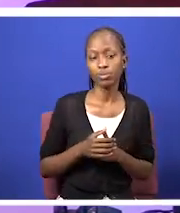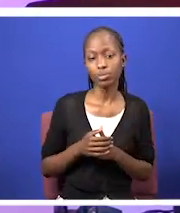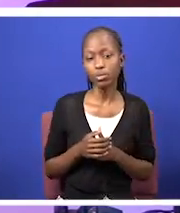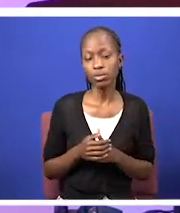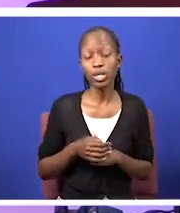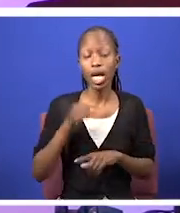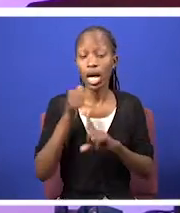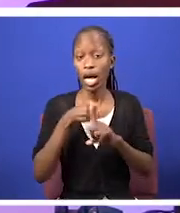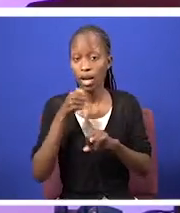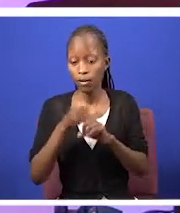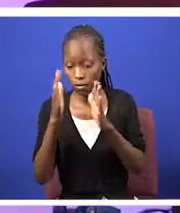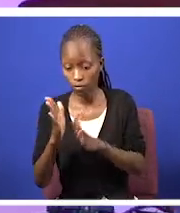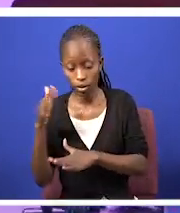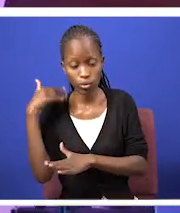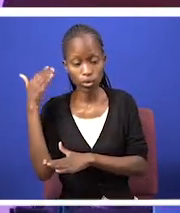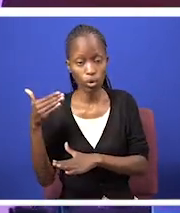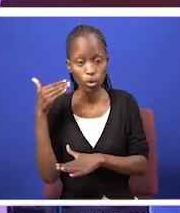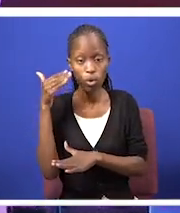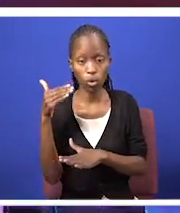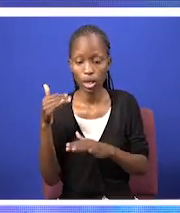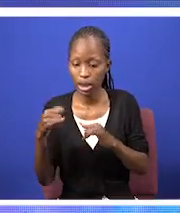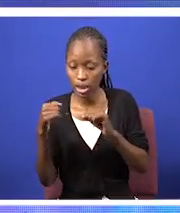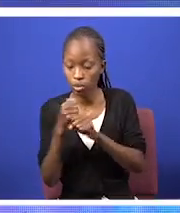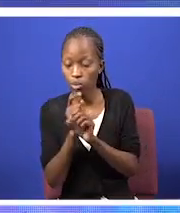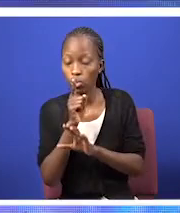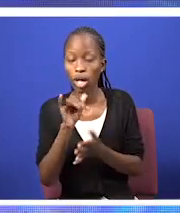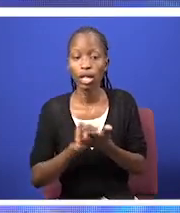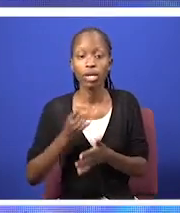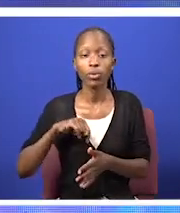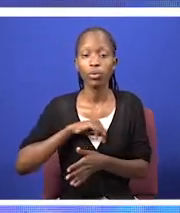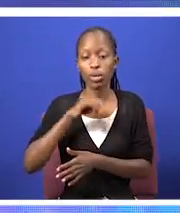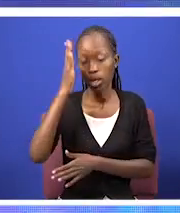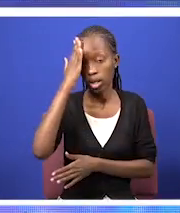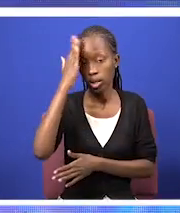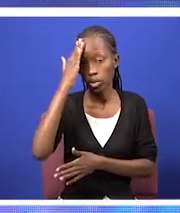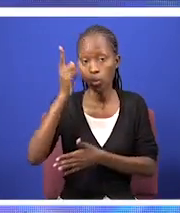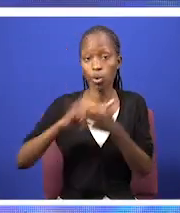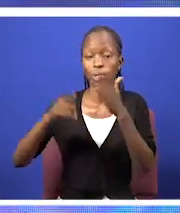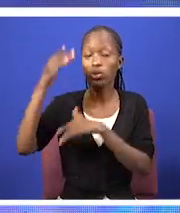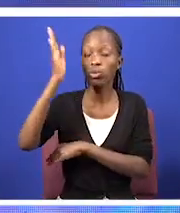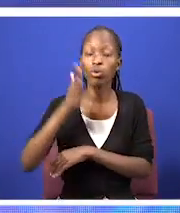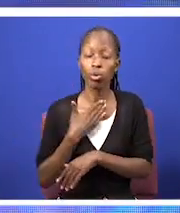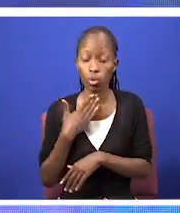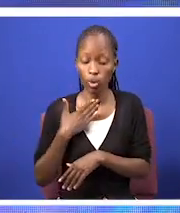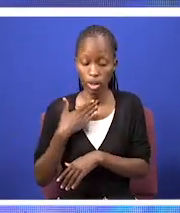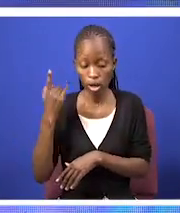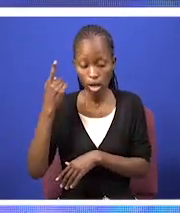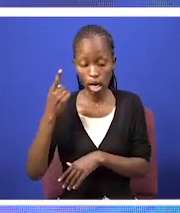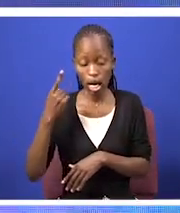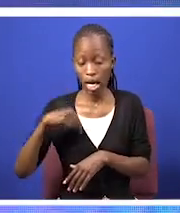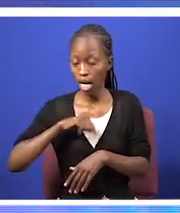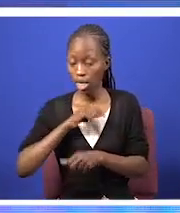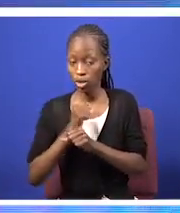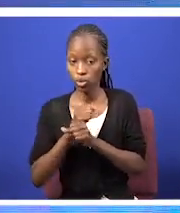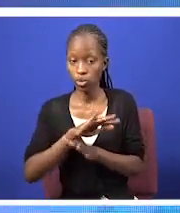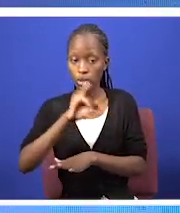you. An advocate always takes time to make sure that we know what God intends for us to do. In